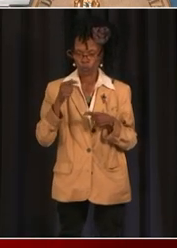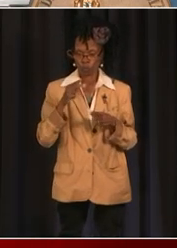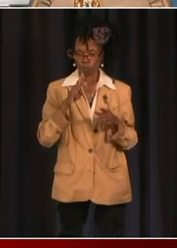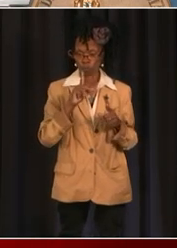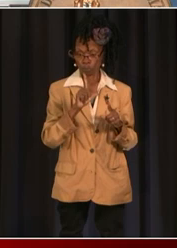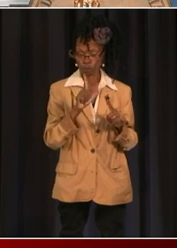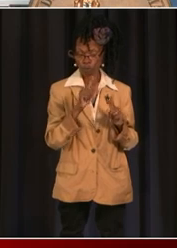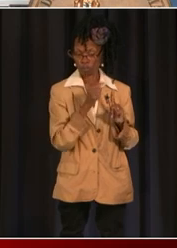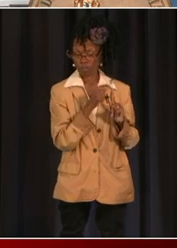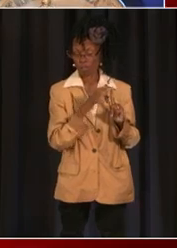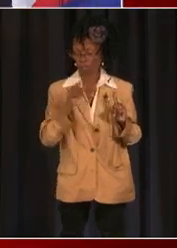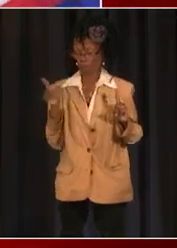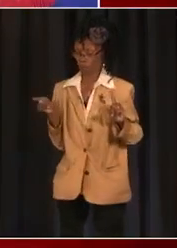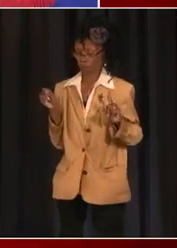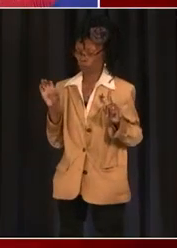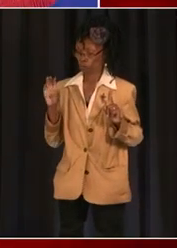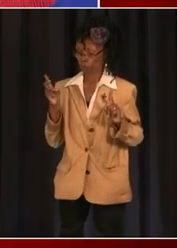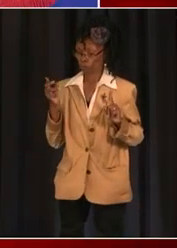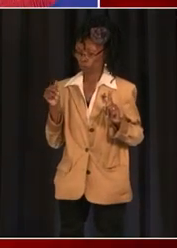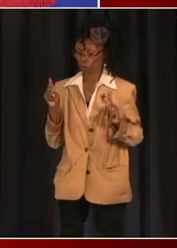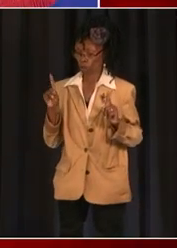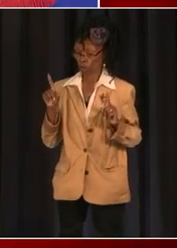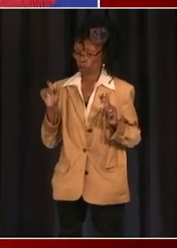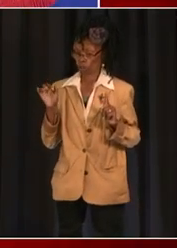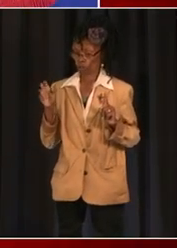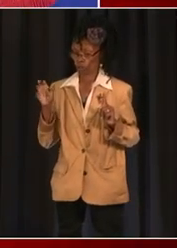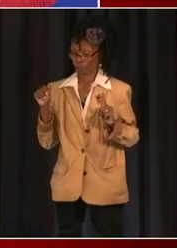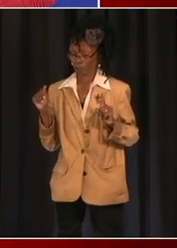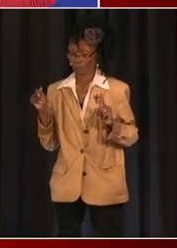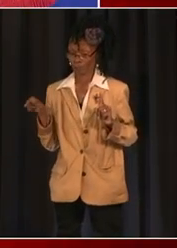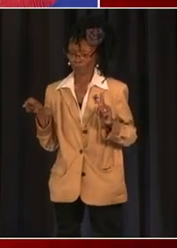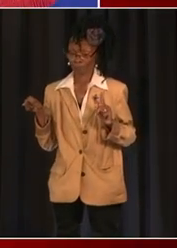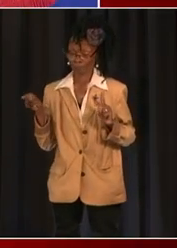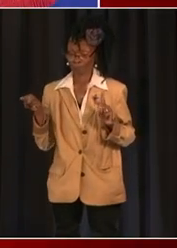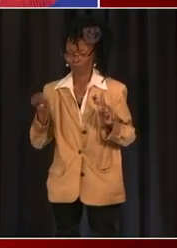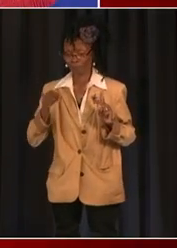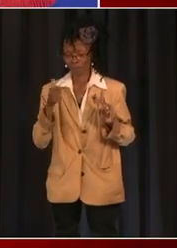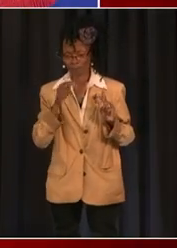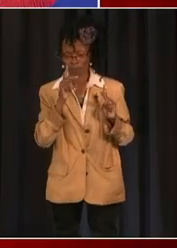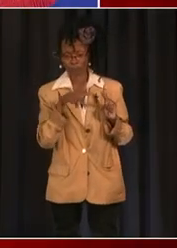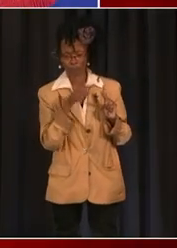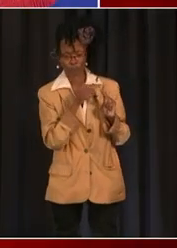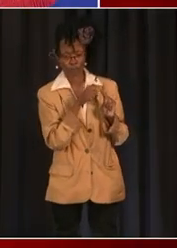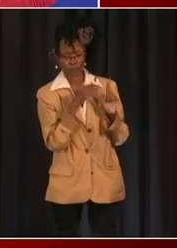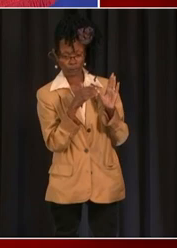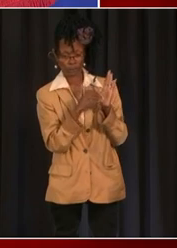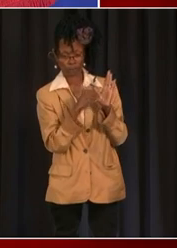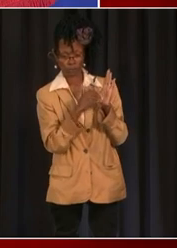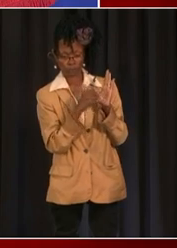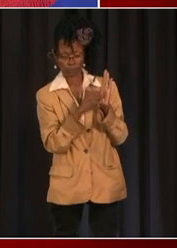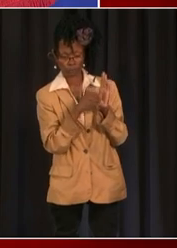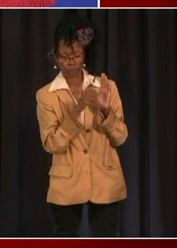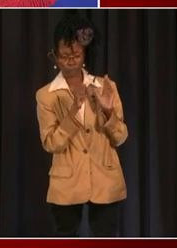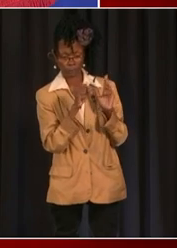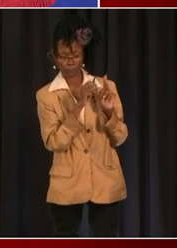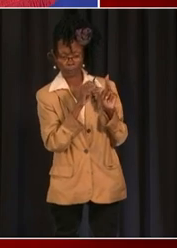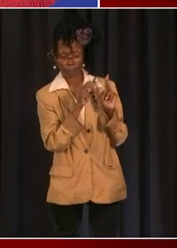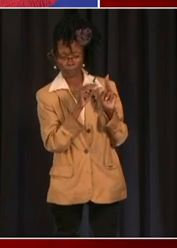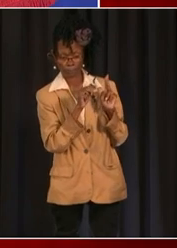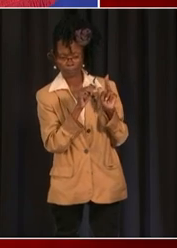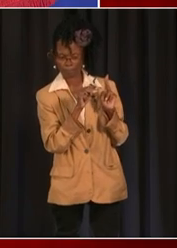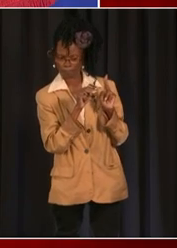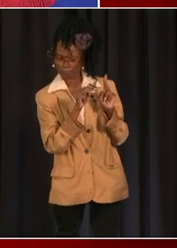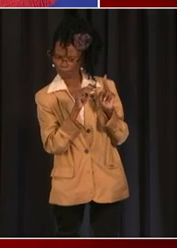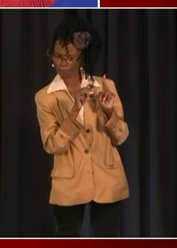Grant, Chancellor Louis Farabee, and Dr. LaQuandra Nesbitt. And you will be hearing